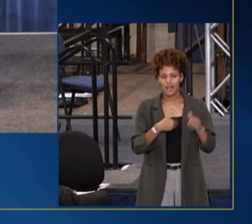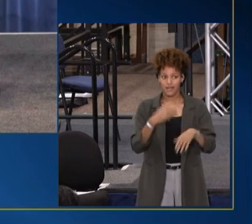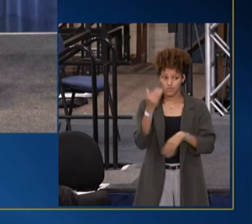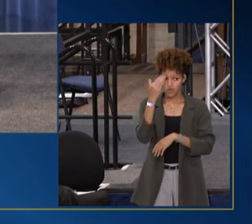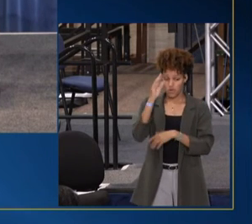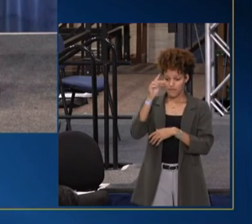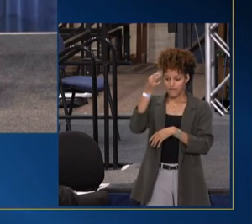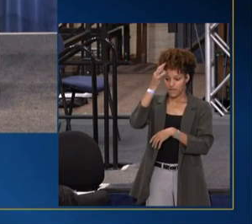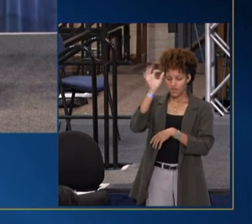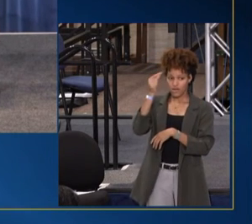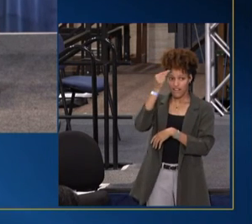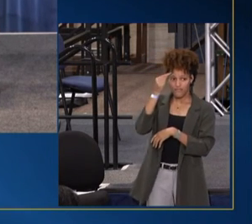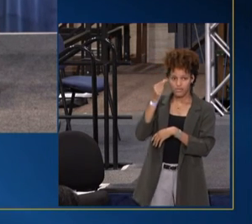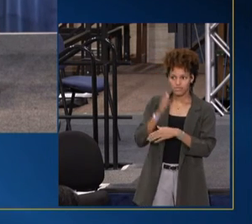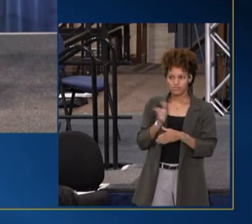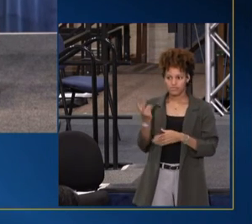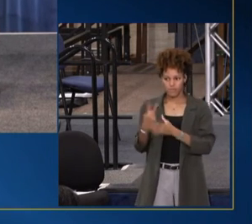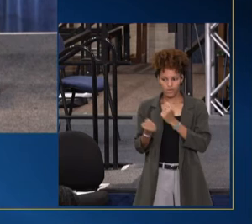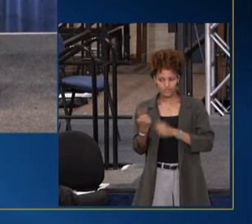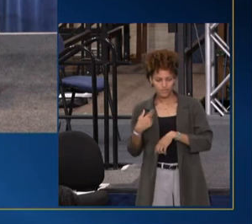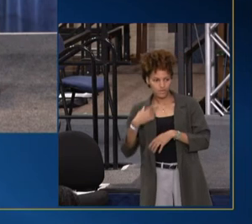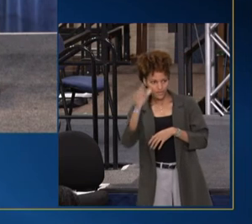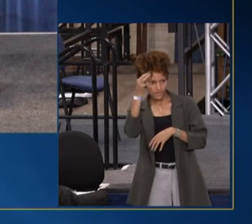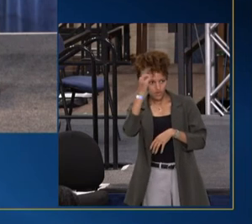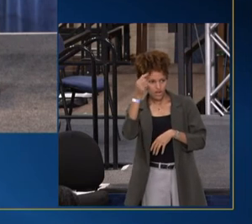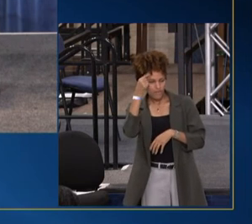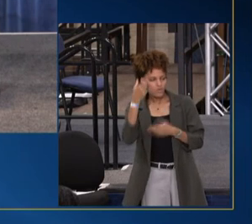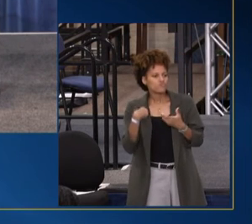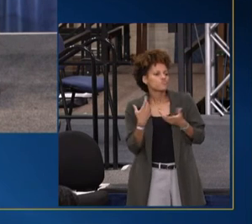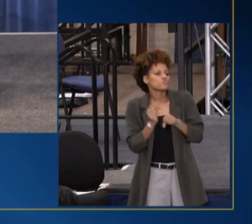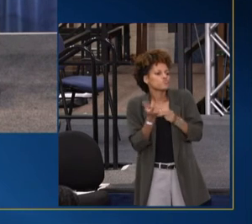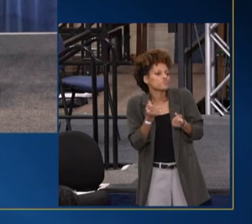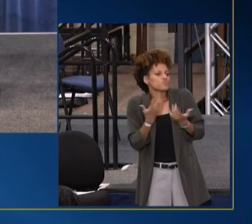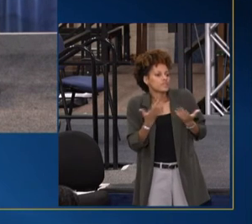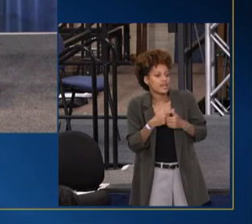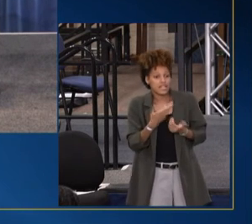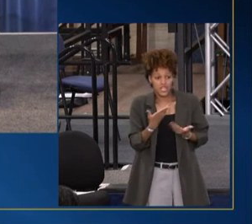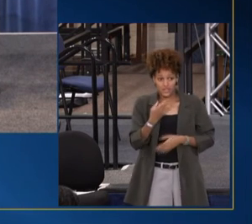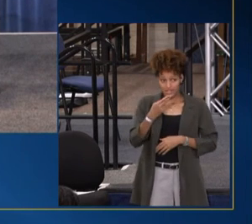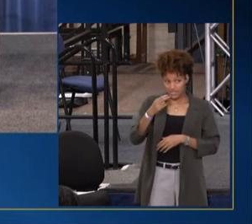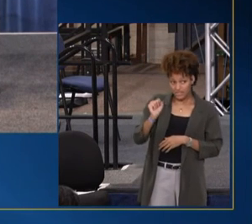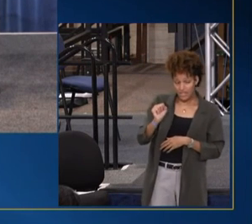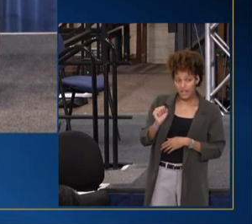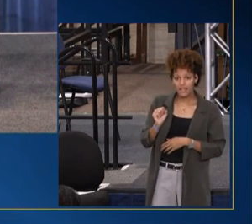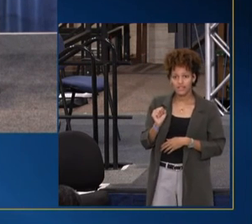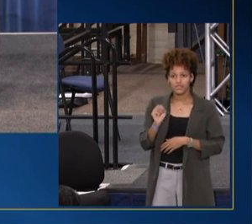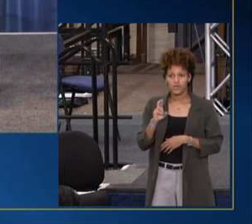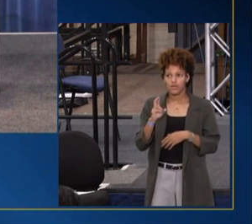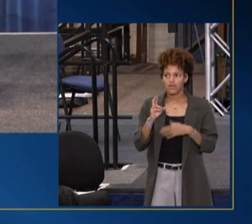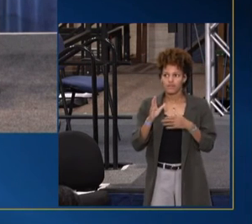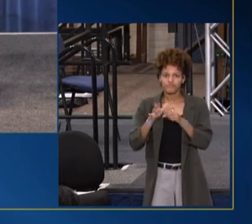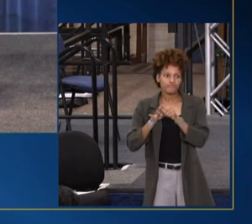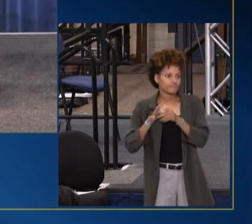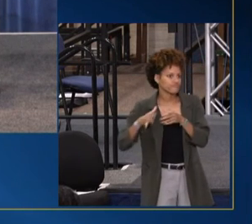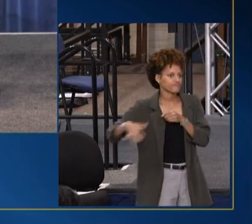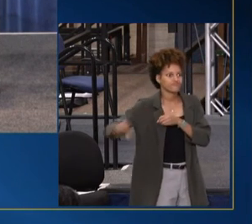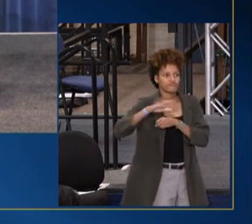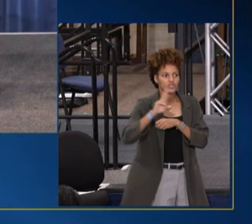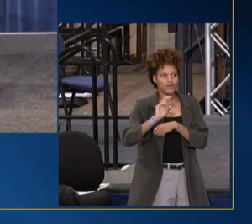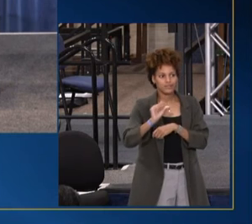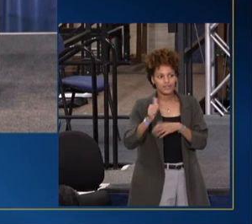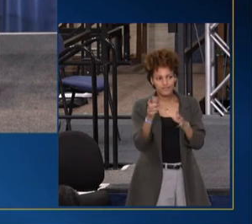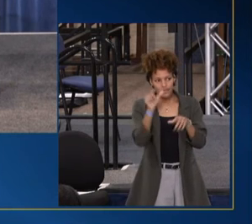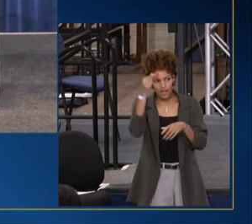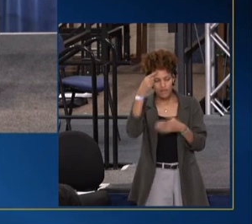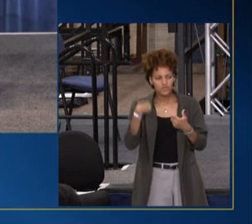government. Harold is in the federal government. What can the federal government do, whether it's here at HHS, you know, it's across the U.S. government? What can